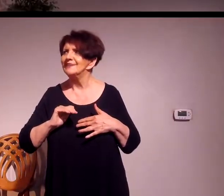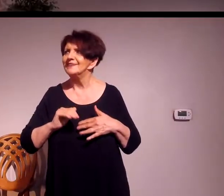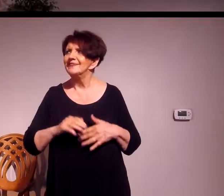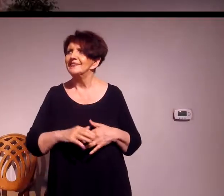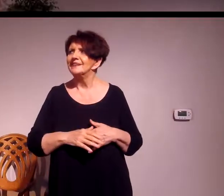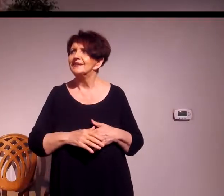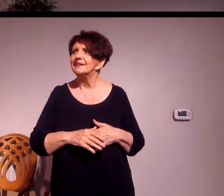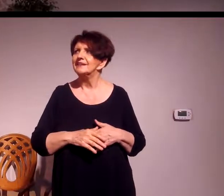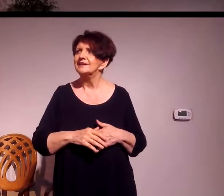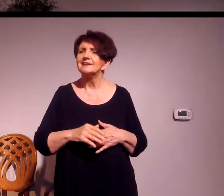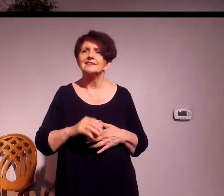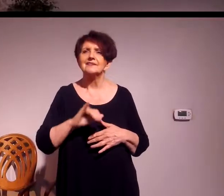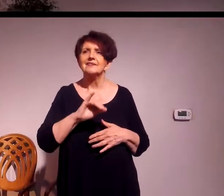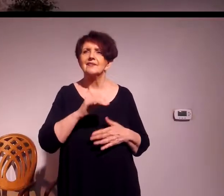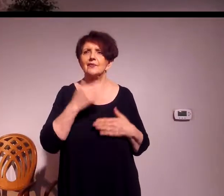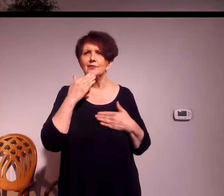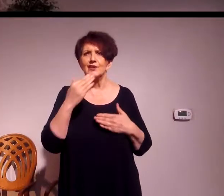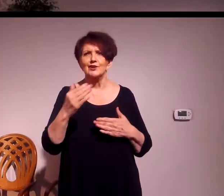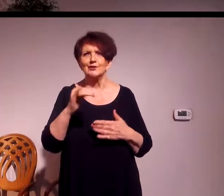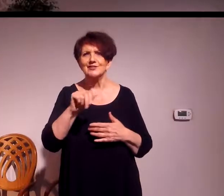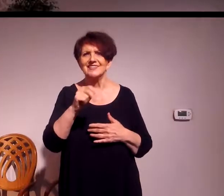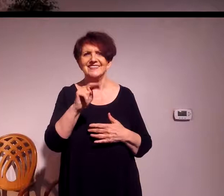So that's for Jan. Thank you, Jan.